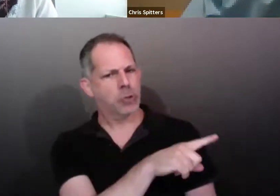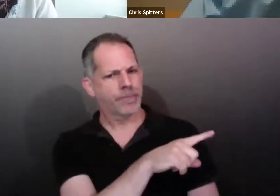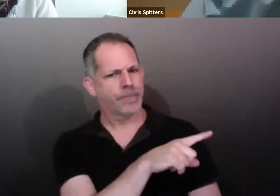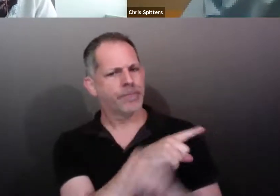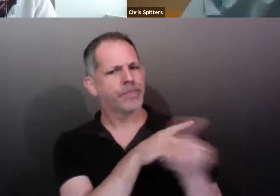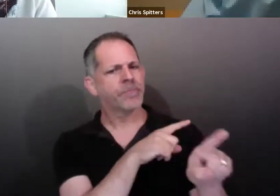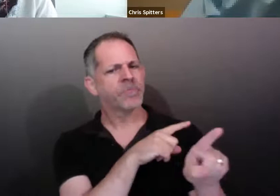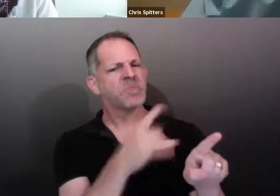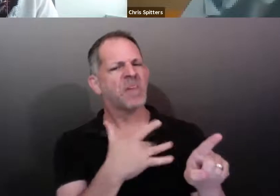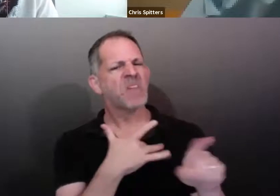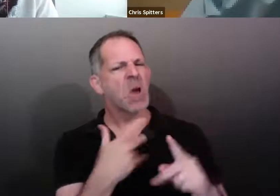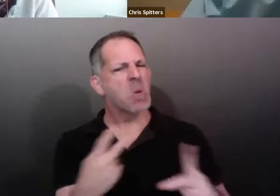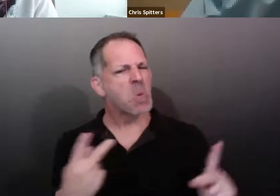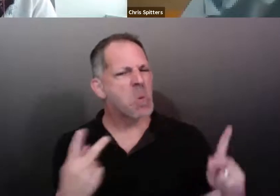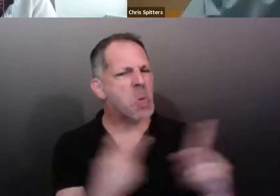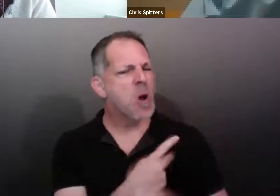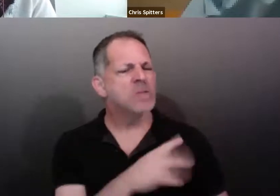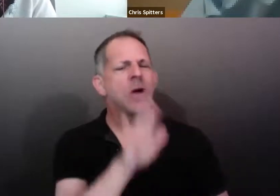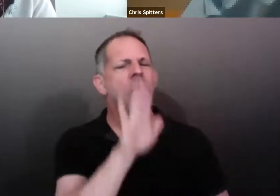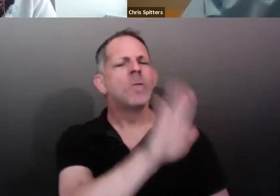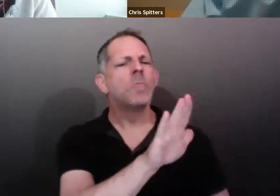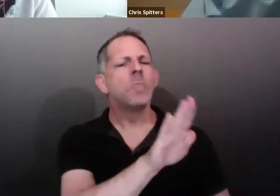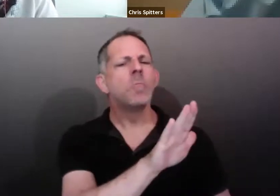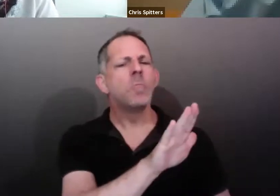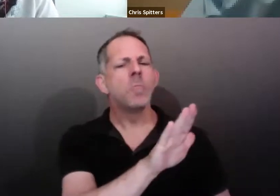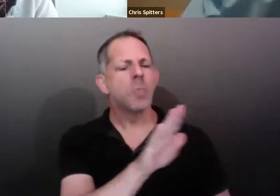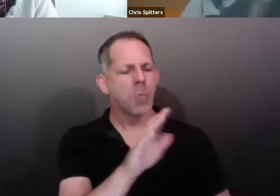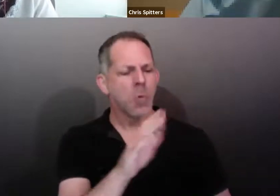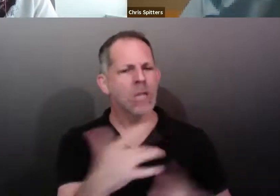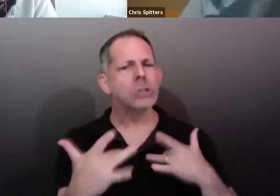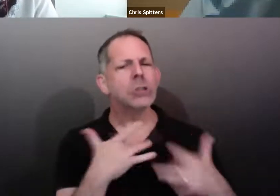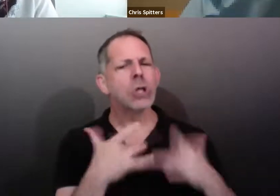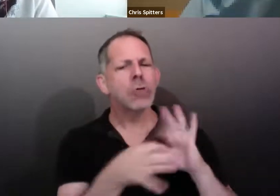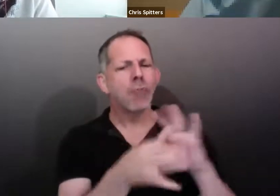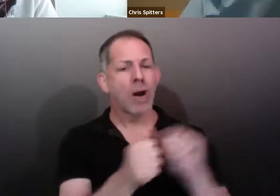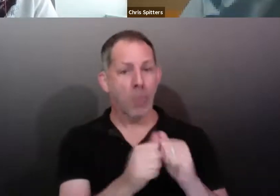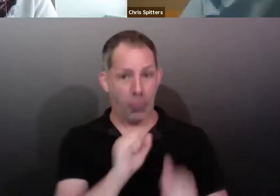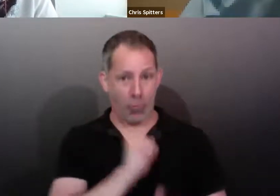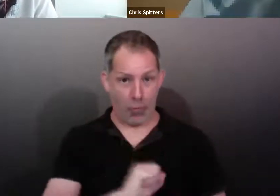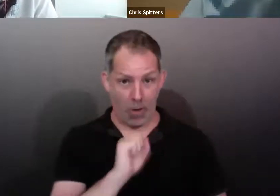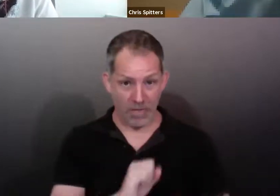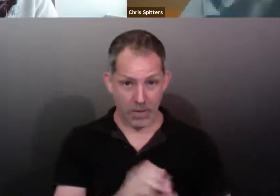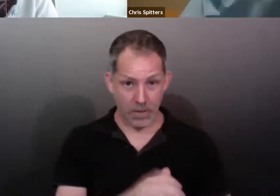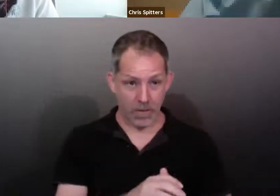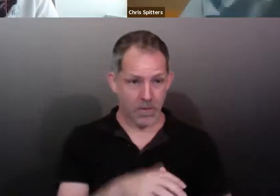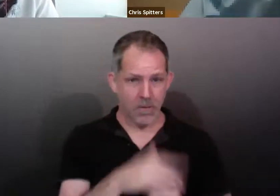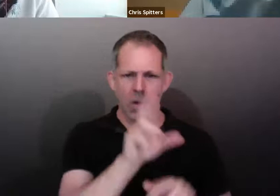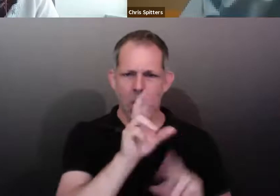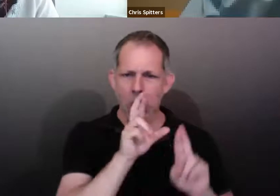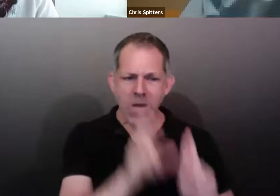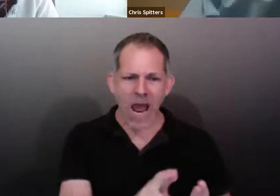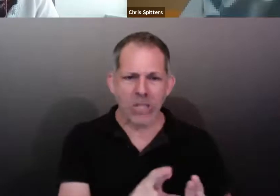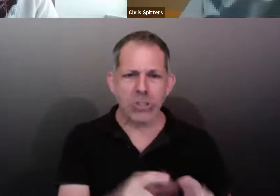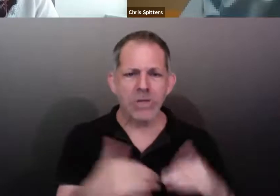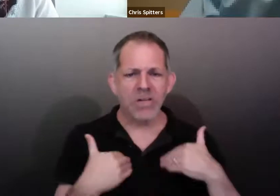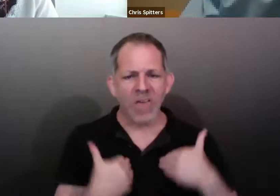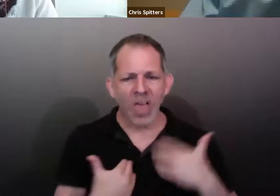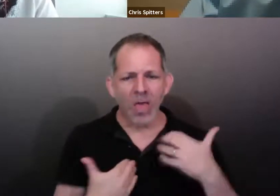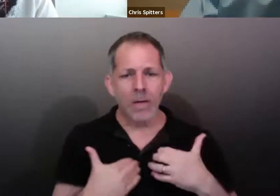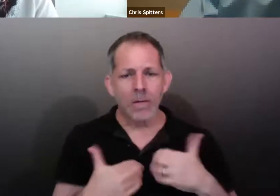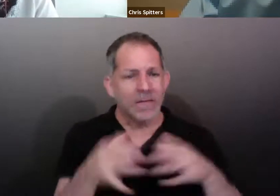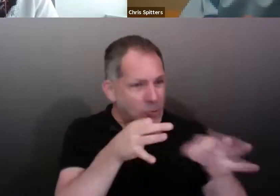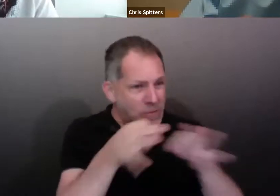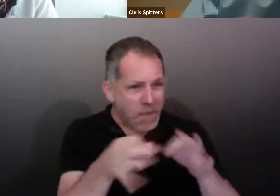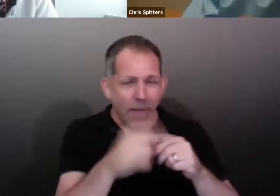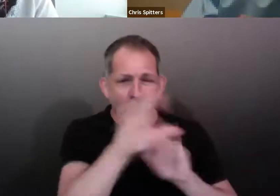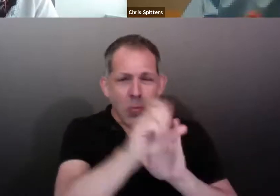the severity of cough, the reaction to being so fatigued, your concerns about long-term effects. What have you been told